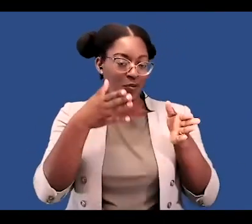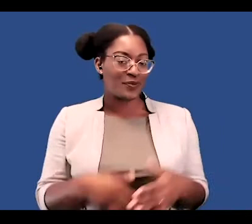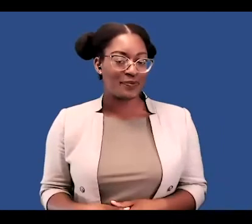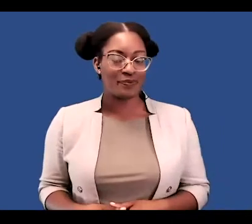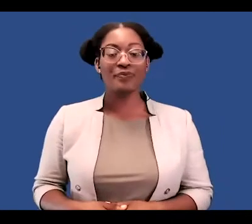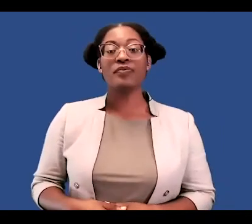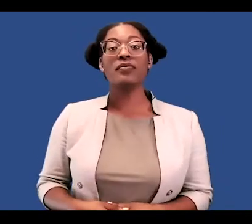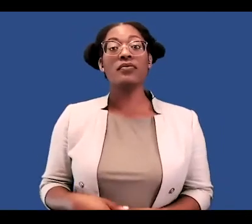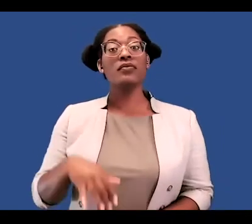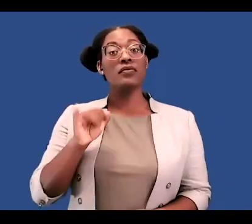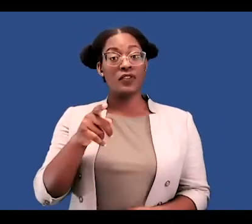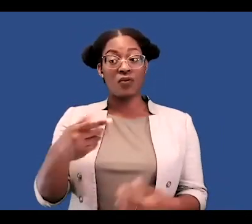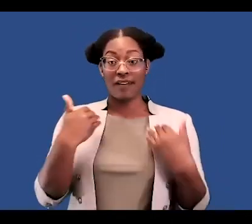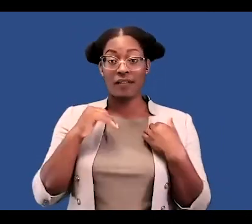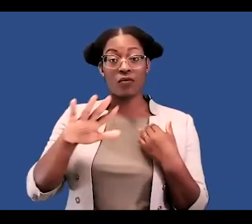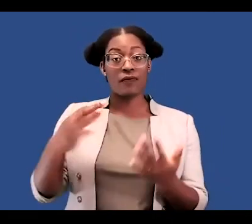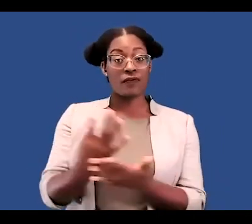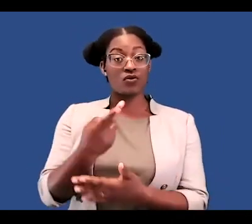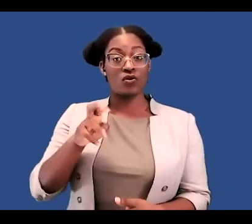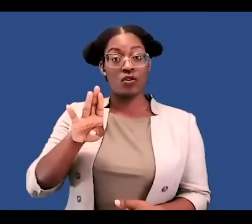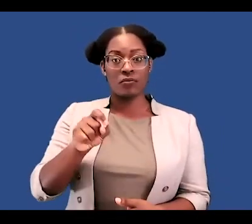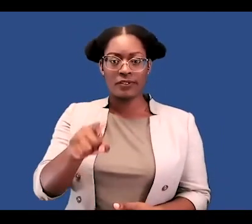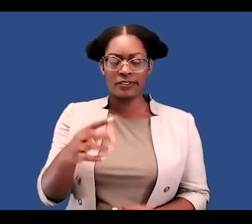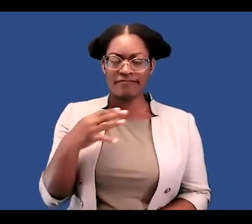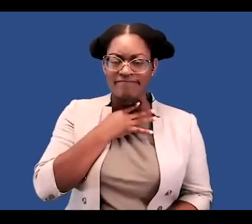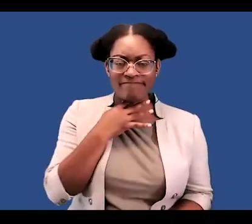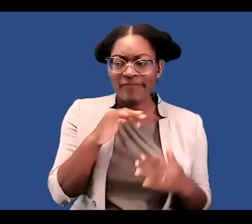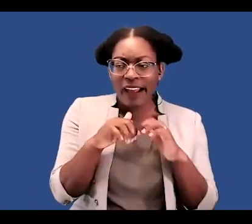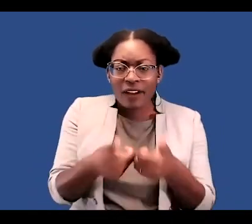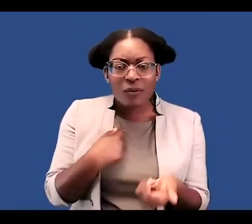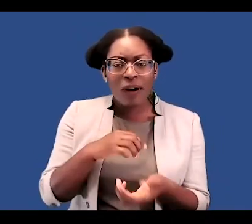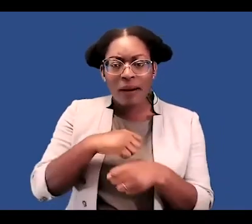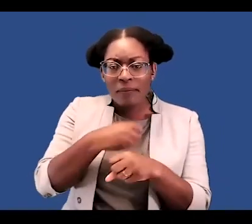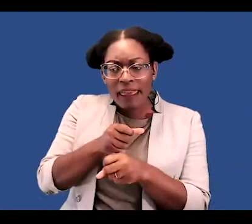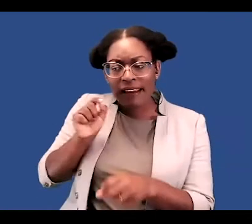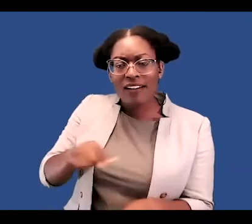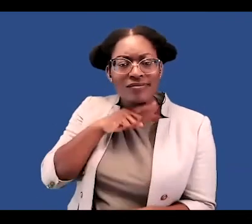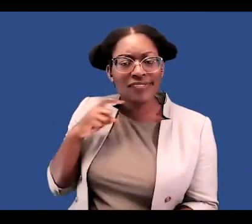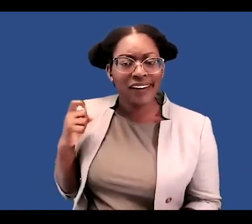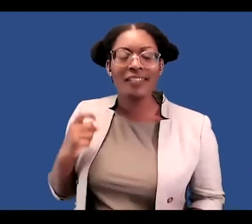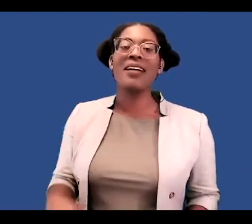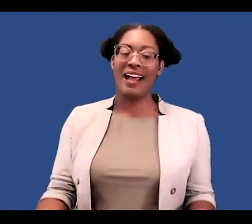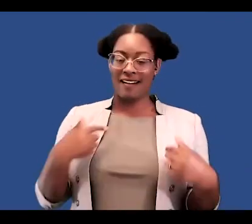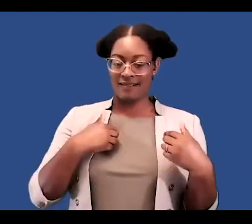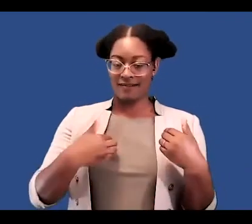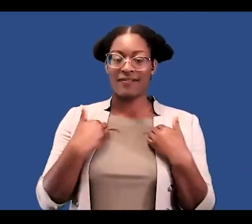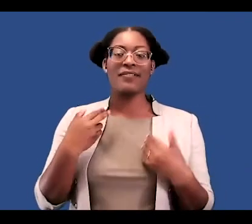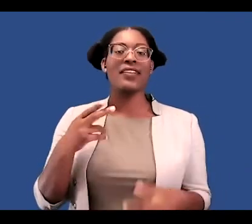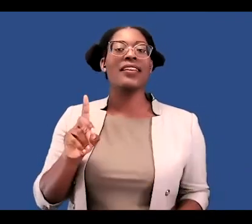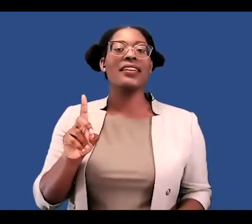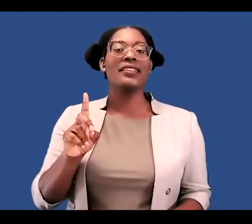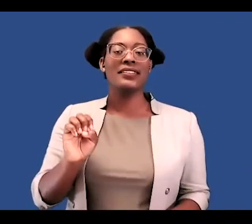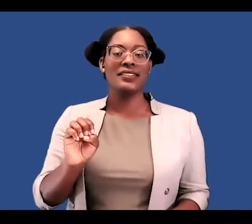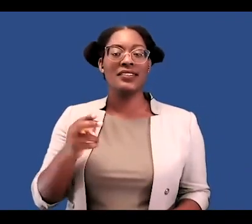your fresh herbs and you're like, well, how do I dry them out? Well, I have a dehydrator, but you can dehydrate without. You could